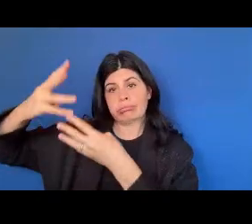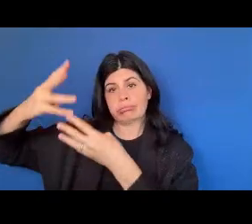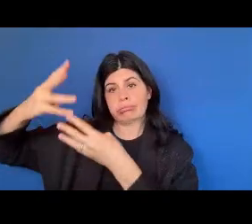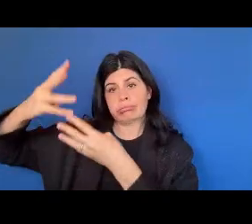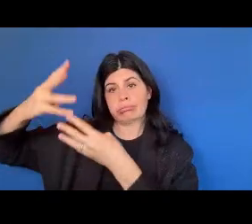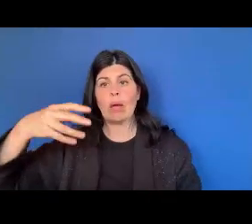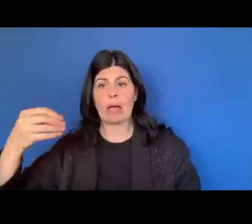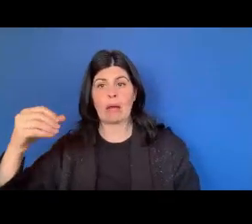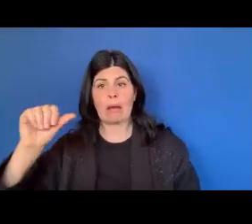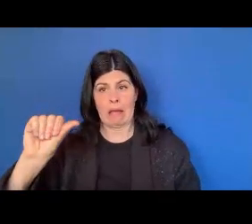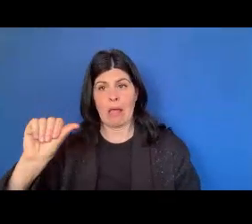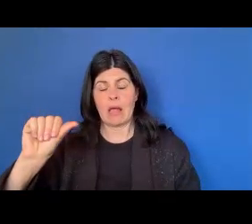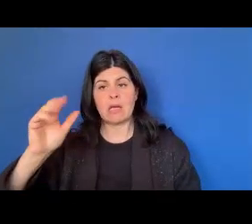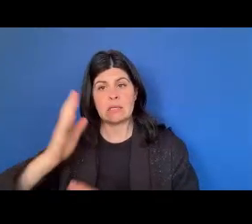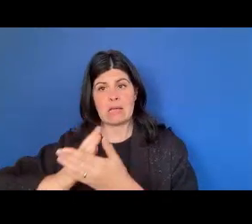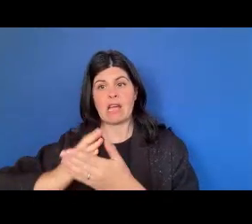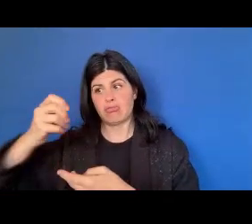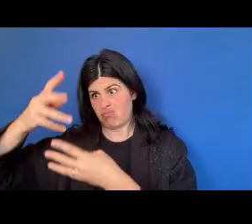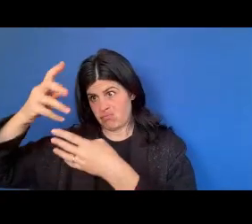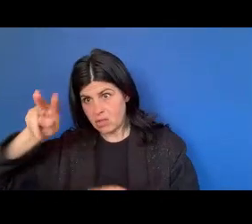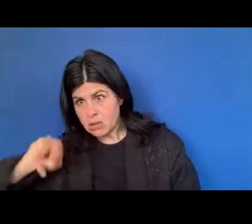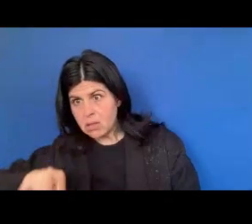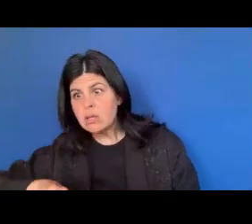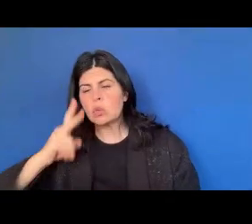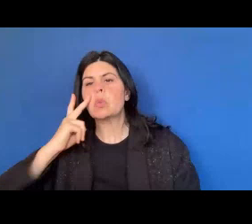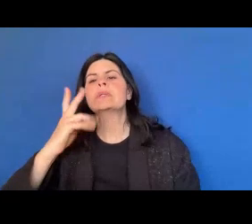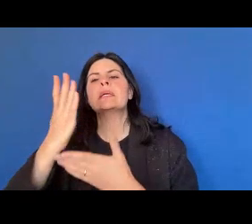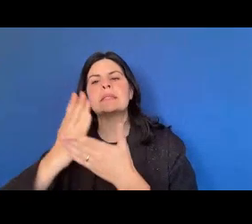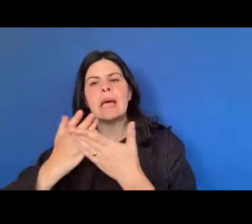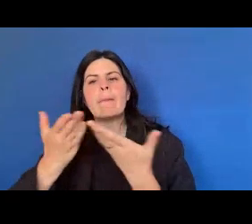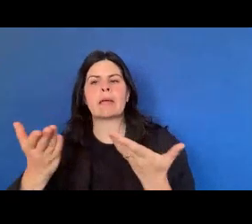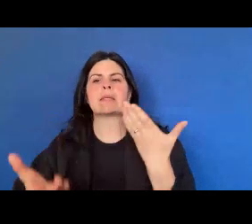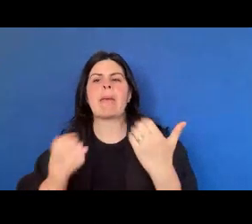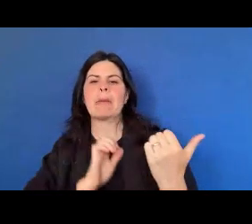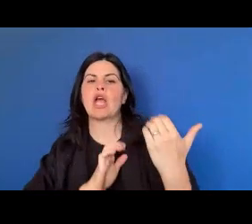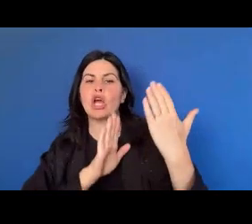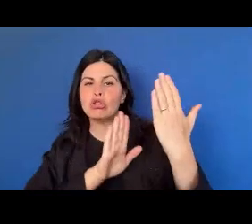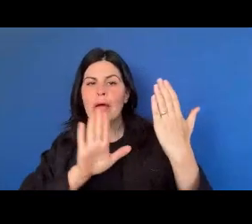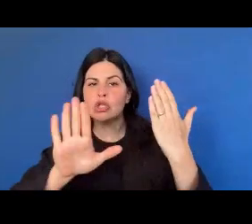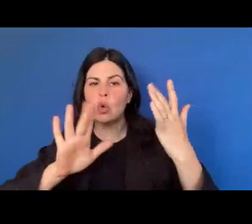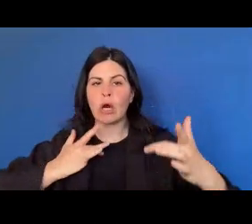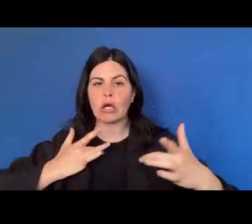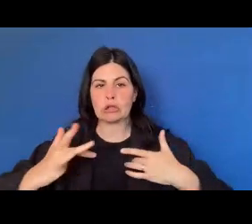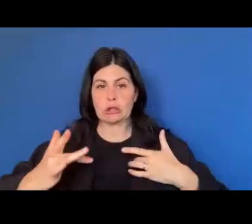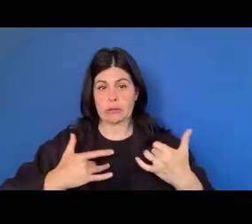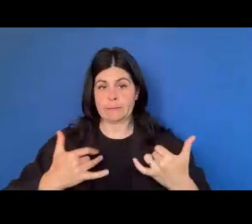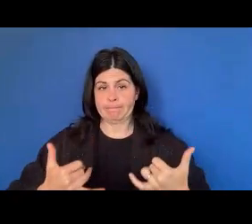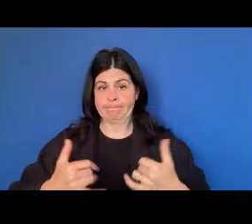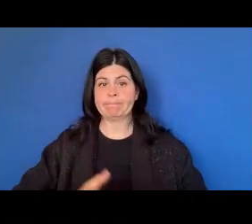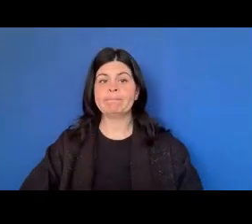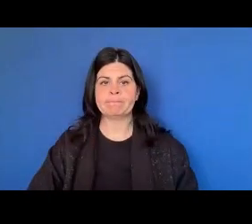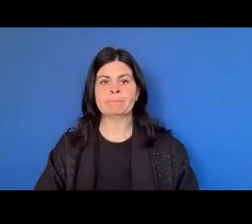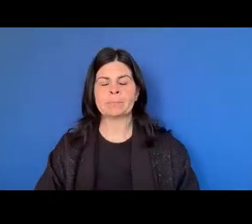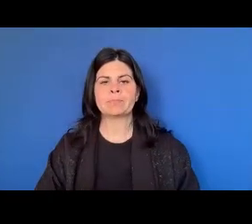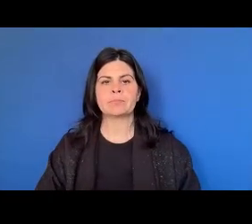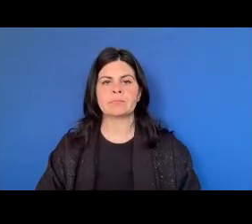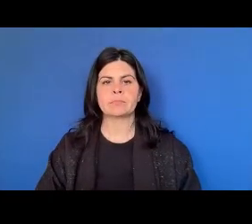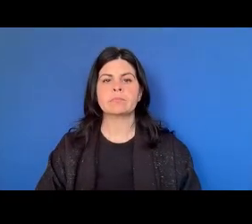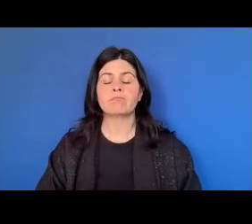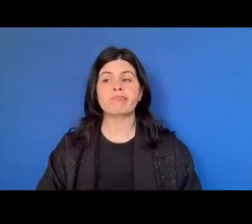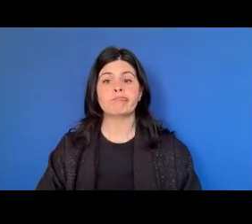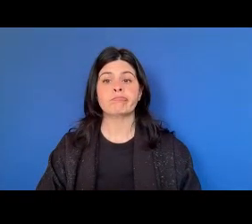this webinar. So you should be able to see some things in there that might address some of the concerns that you raised. Okay, yeah,